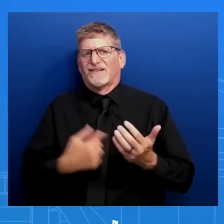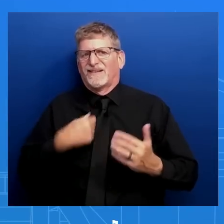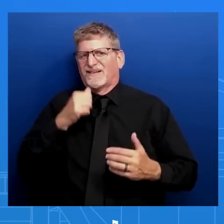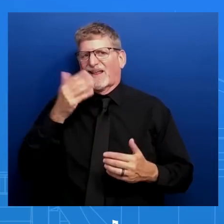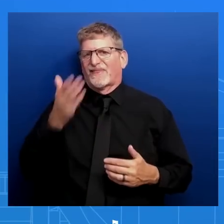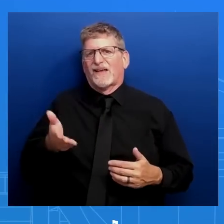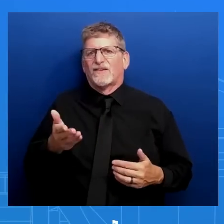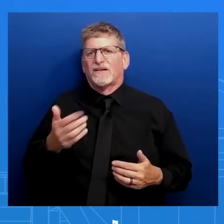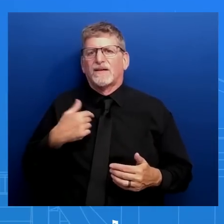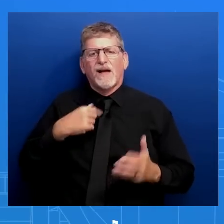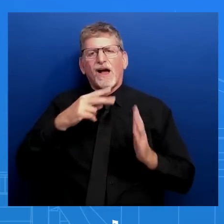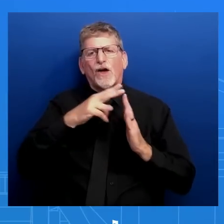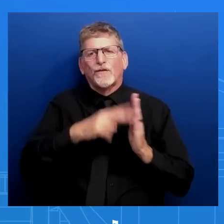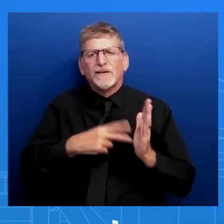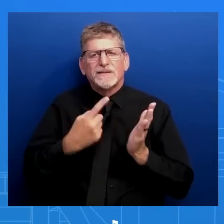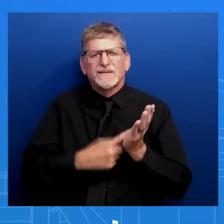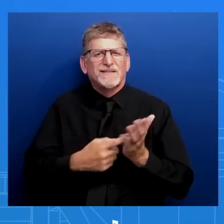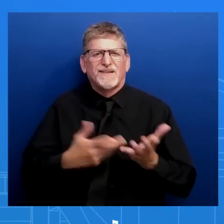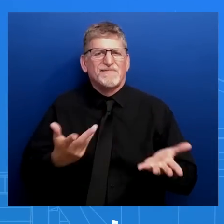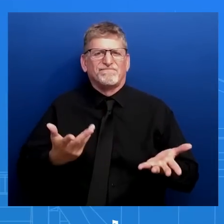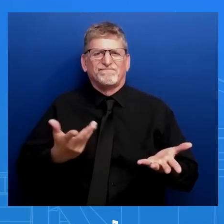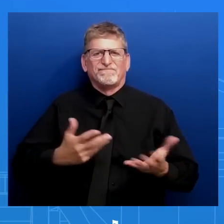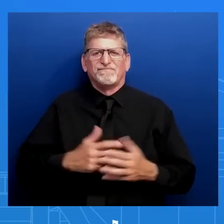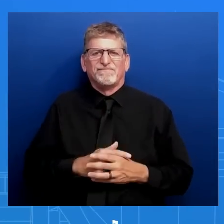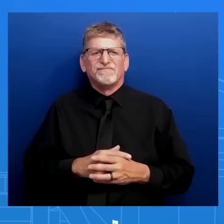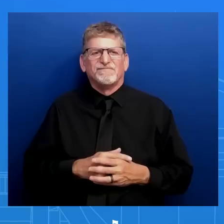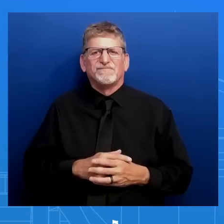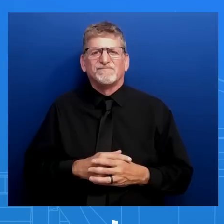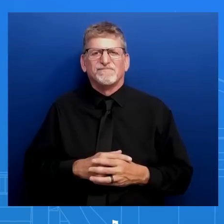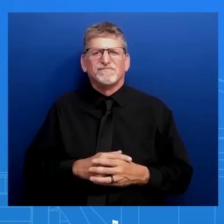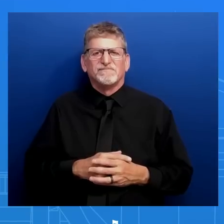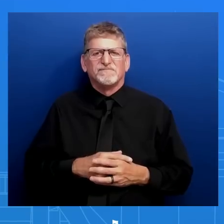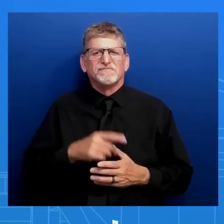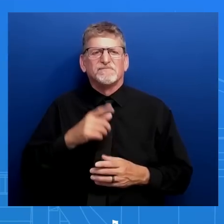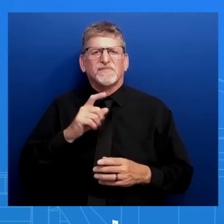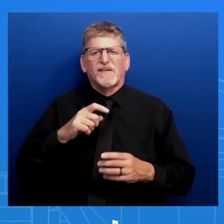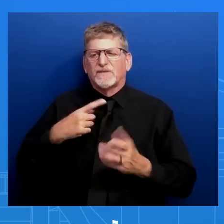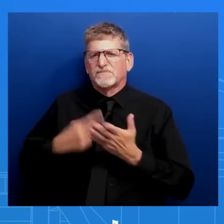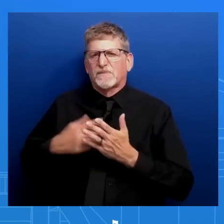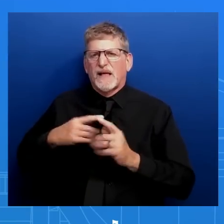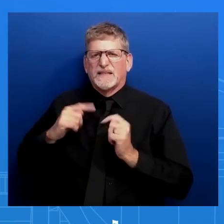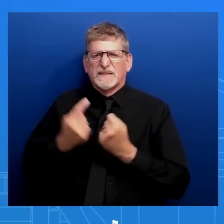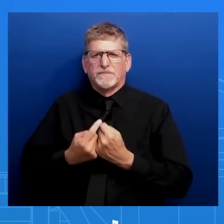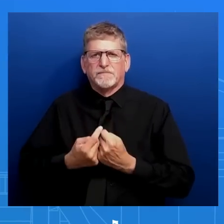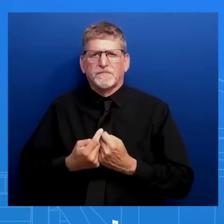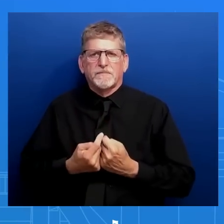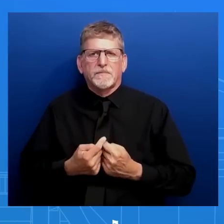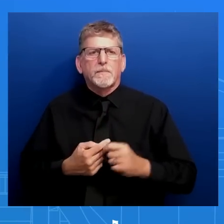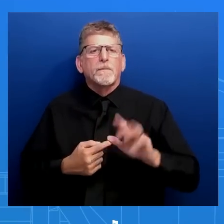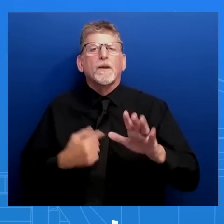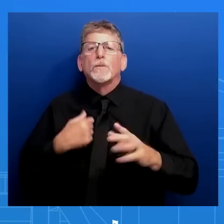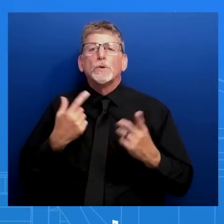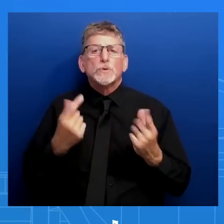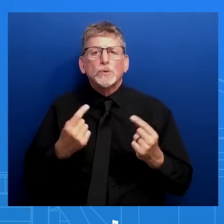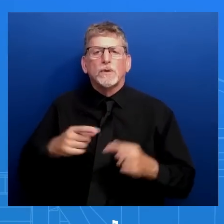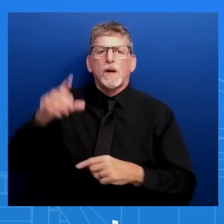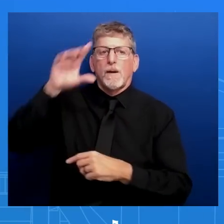that with the rest of the team. I will only say that the president remains committed